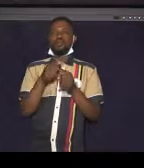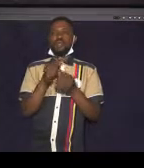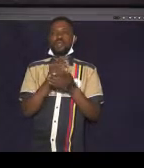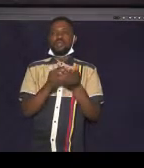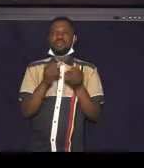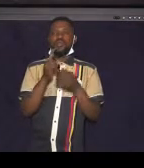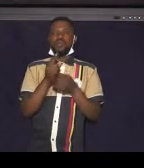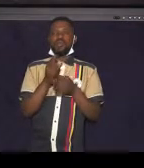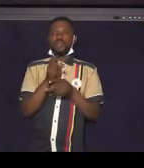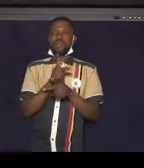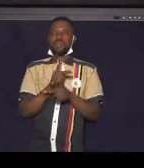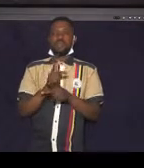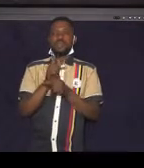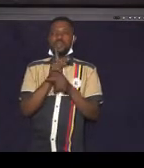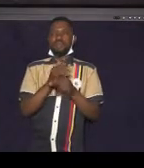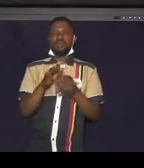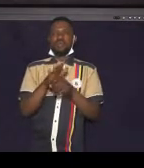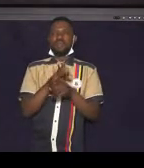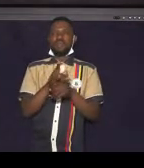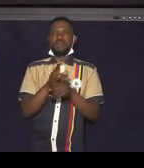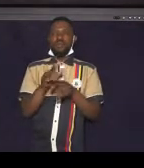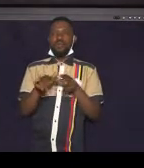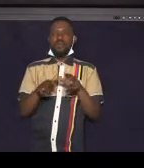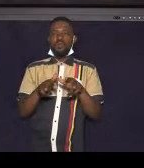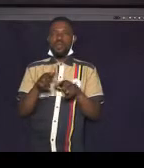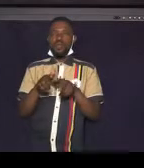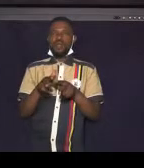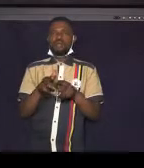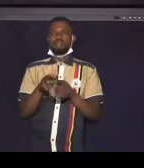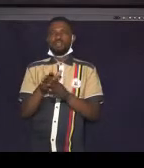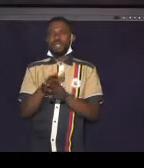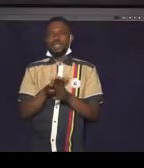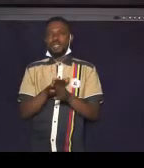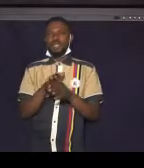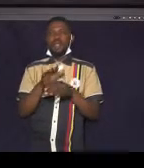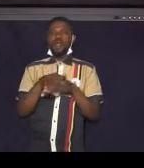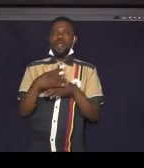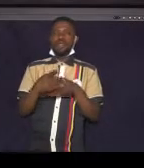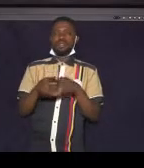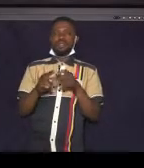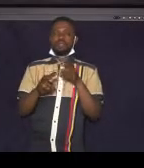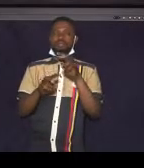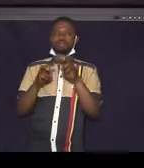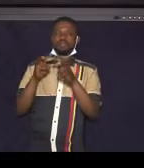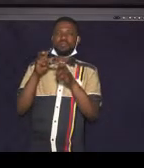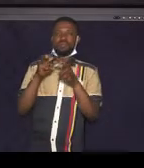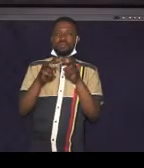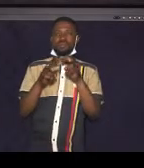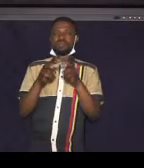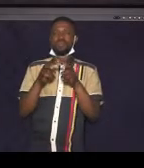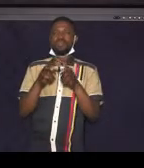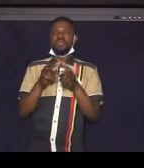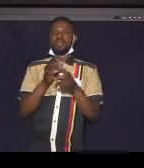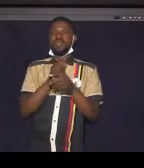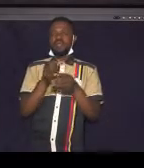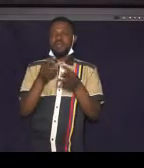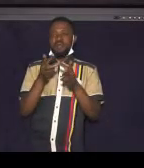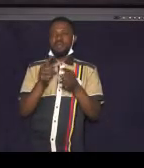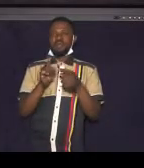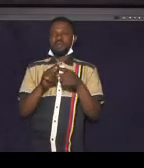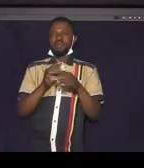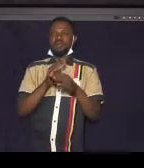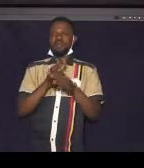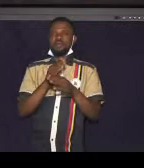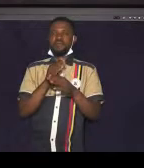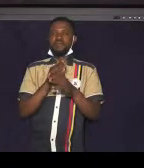somebody carefully walks gently on the staircase? Is that an accident or a way to prevent accident?